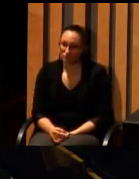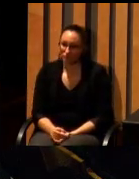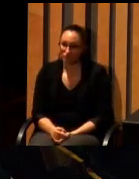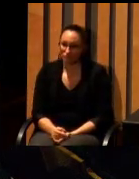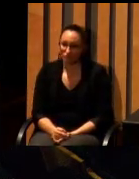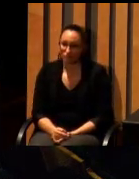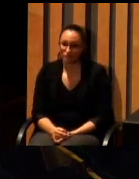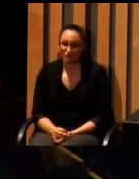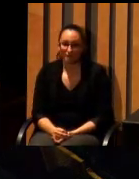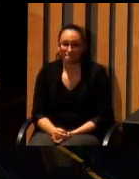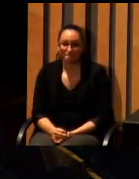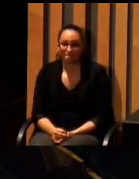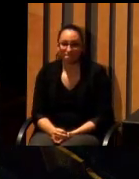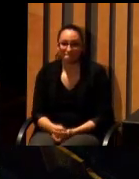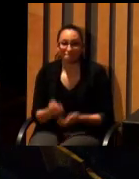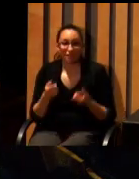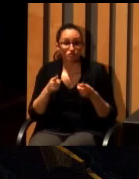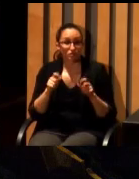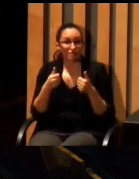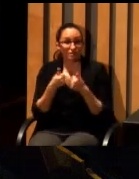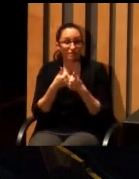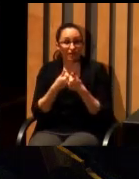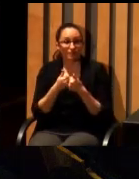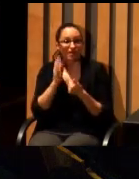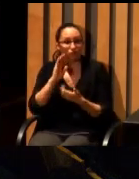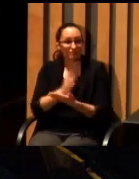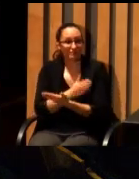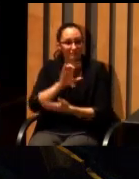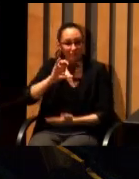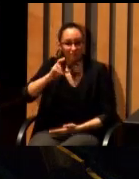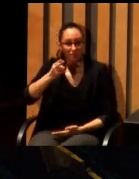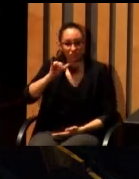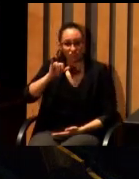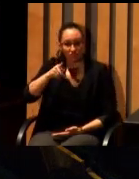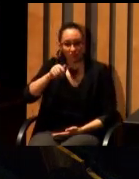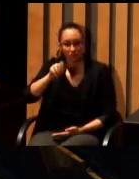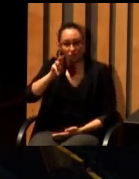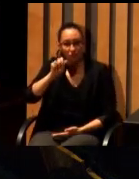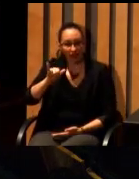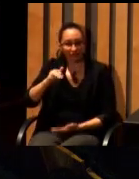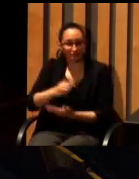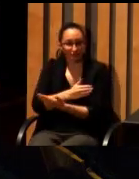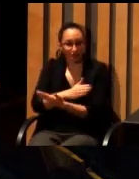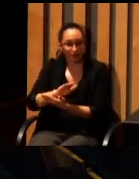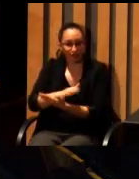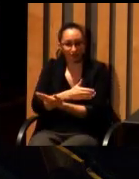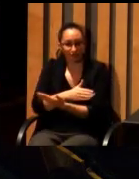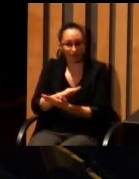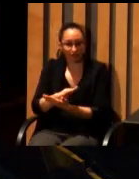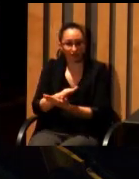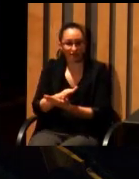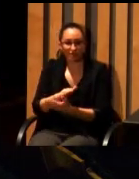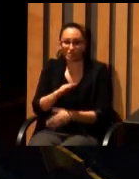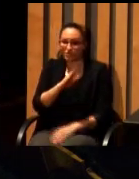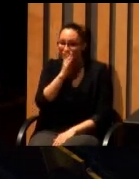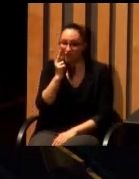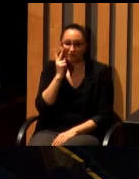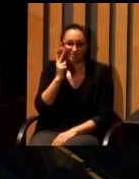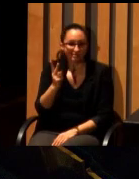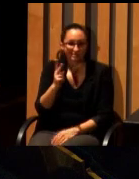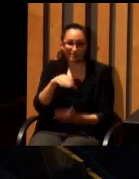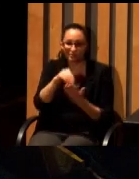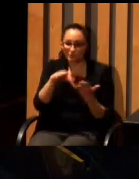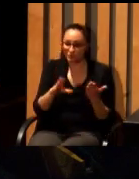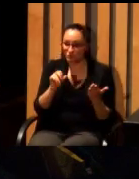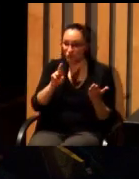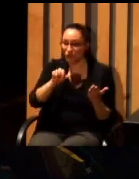During the game, they sing their Ojibwe song, and that's it. You don't see kids or anybody